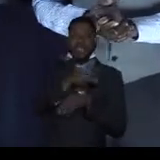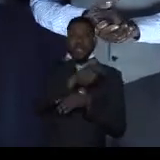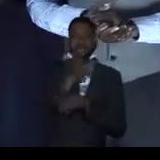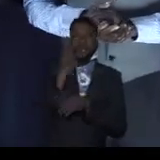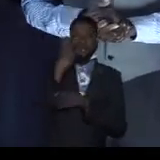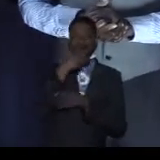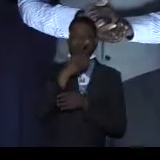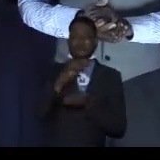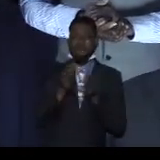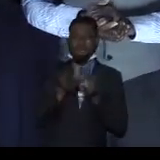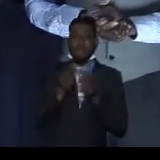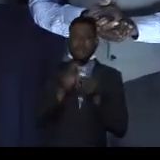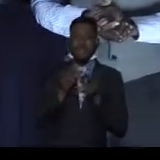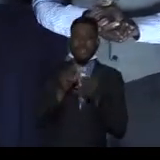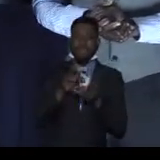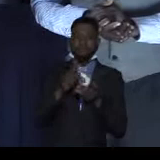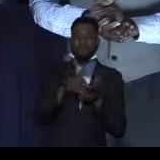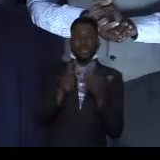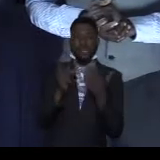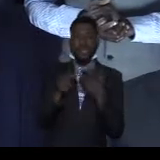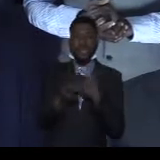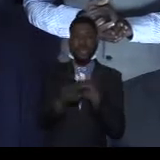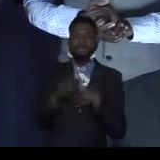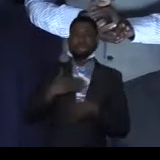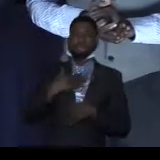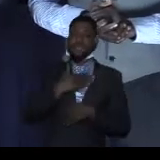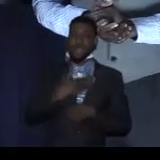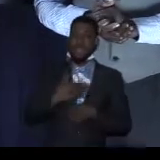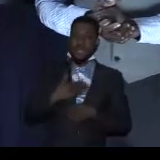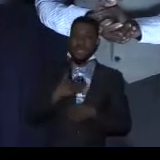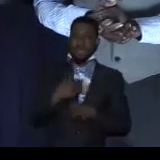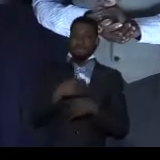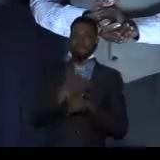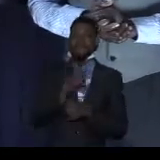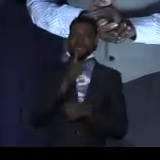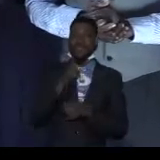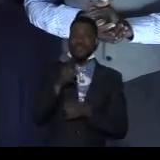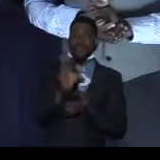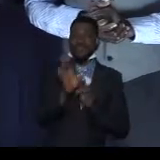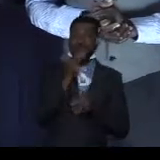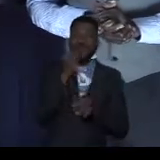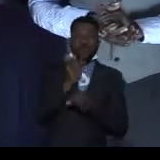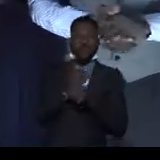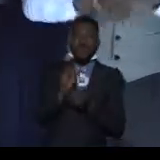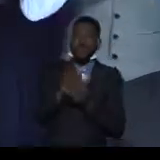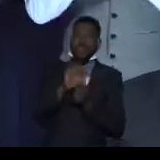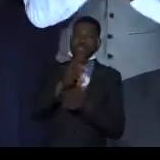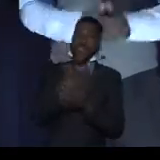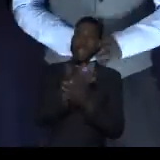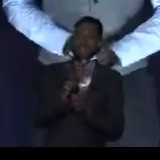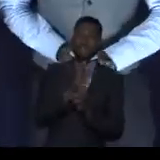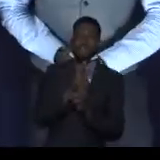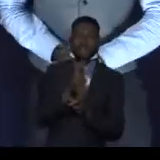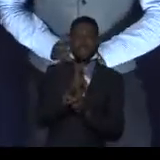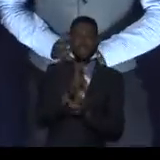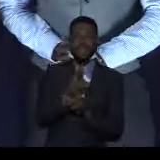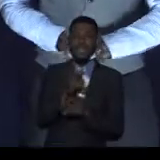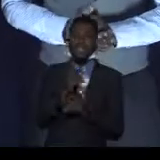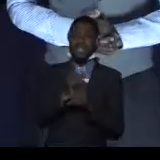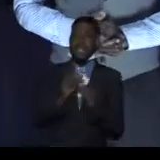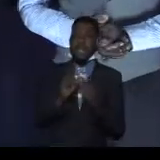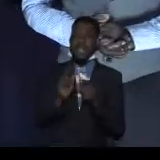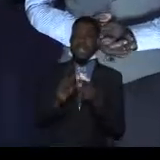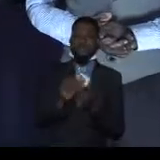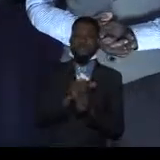another beautifully packaged edition of the program, please make sure you do your homework. Wash your hands